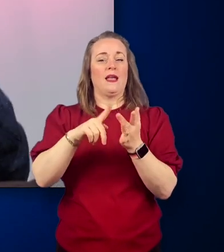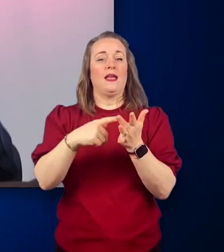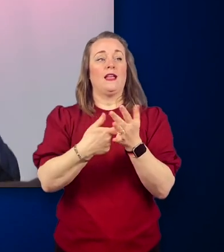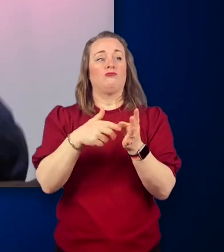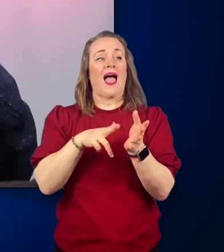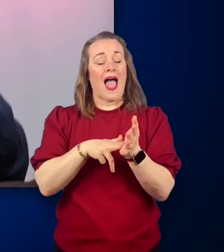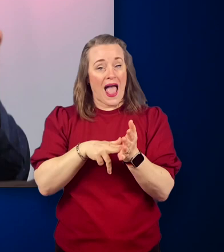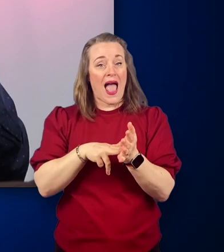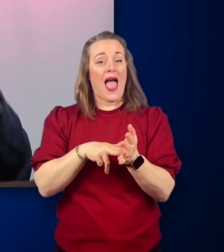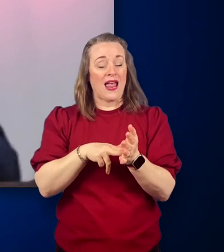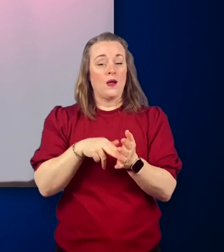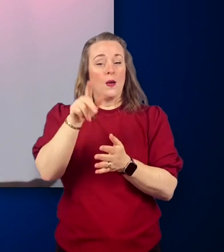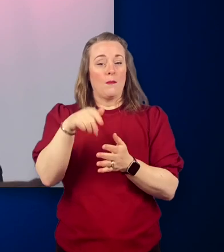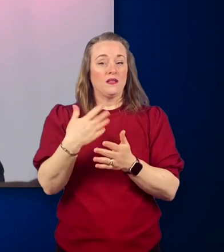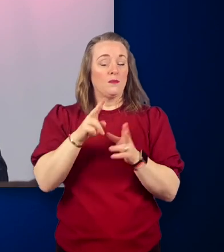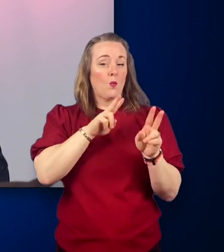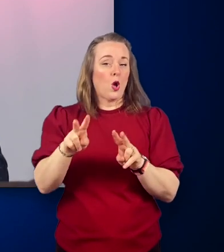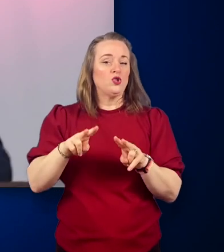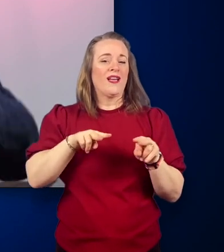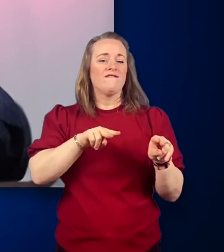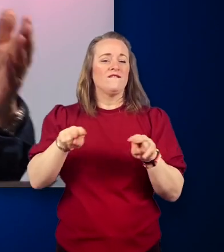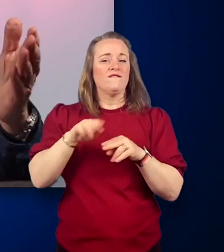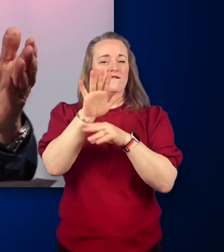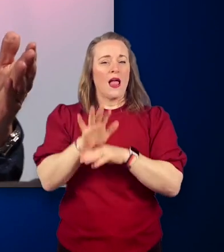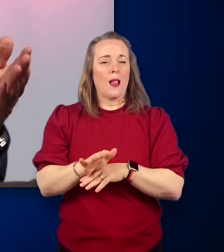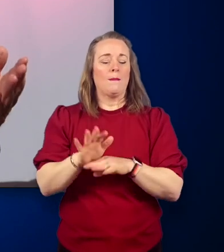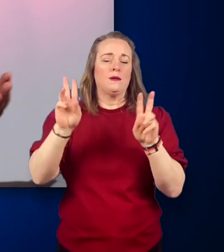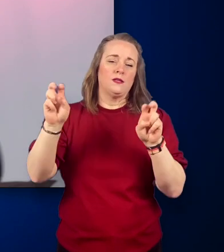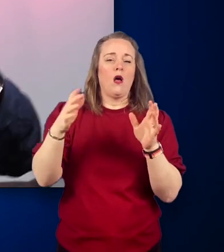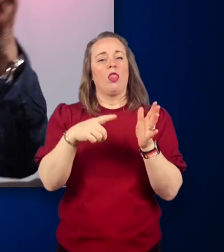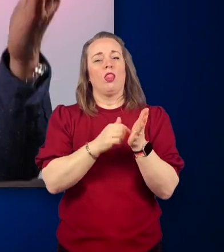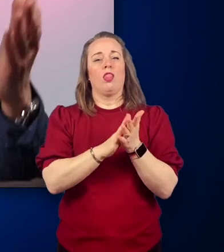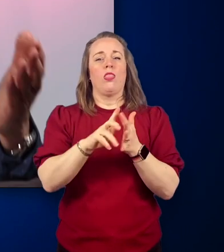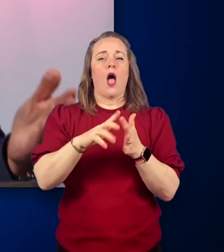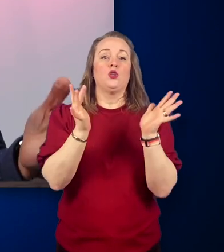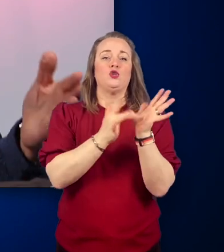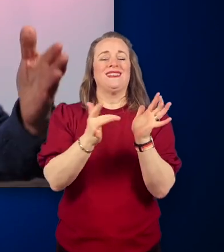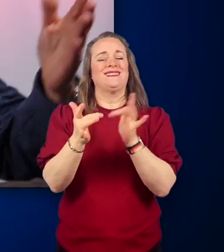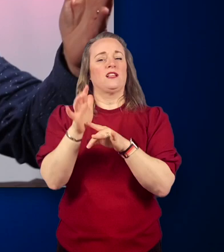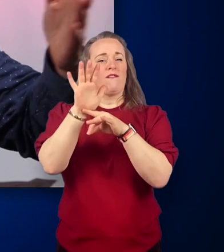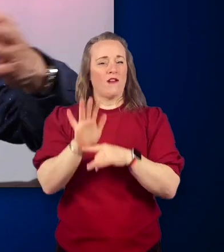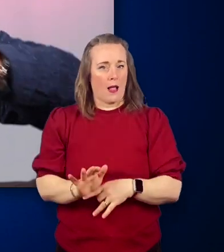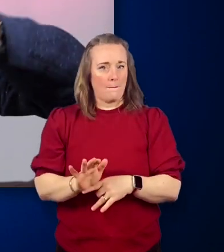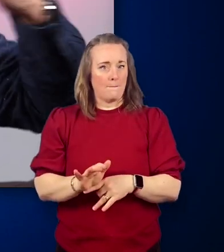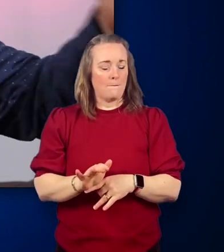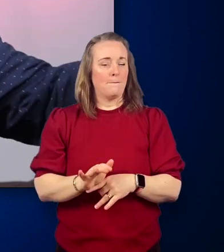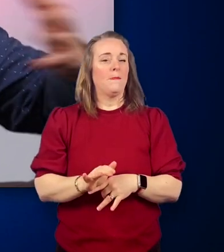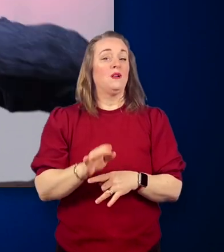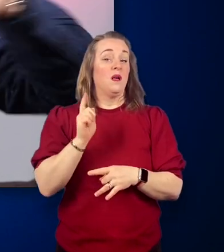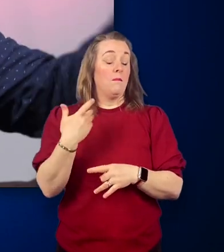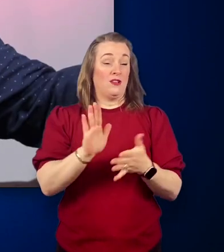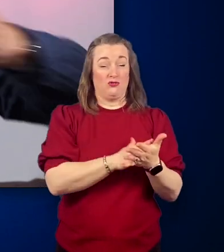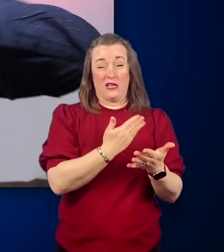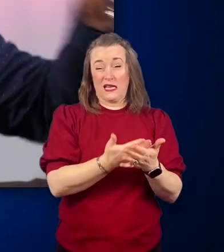Iranian had watched the Jesus film. He didn't fully understand it, but he'd watched the Jesus film. And that Jesus film has been translated.